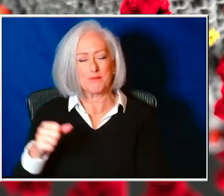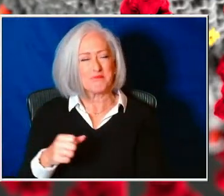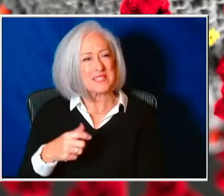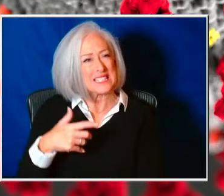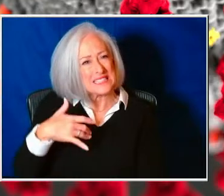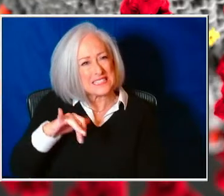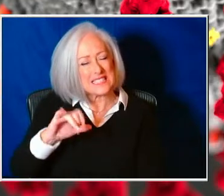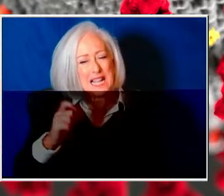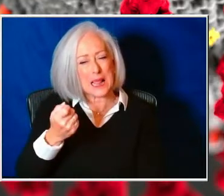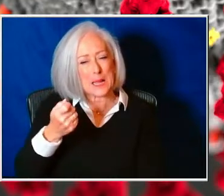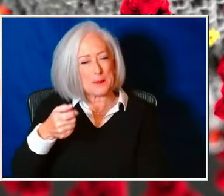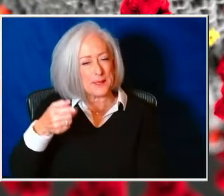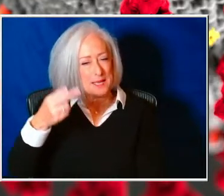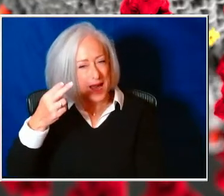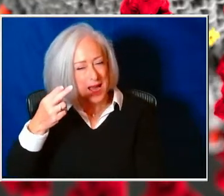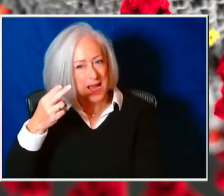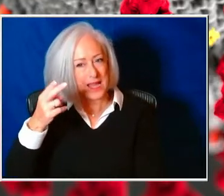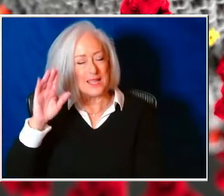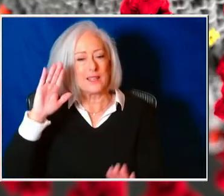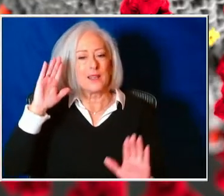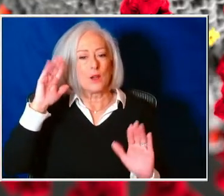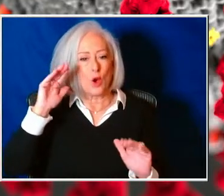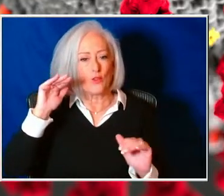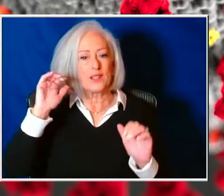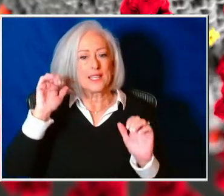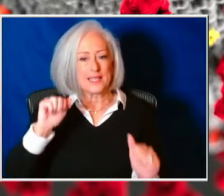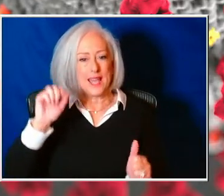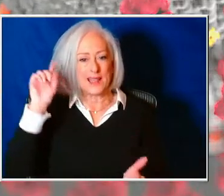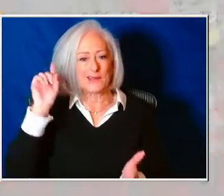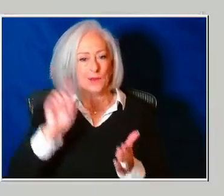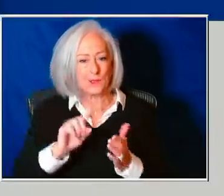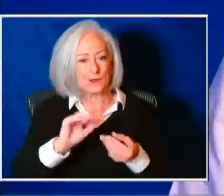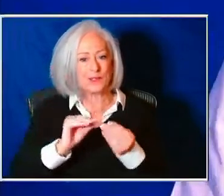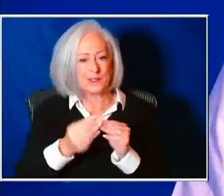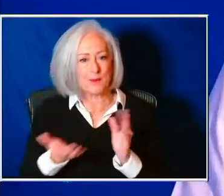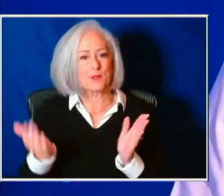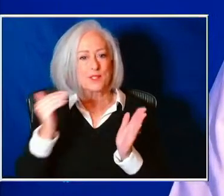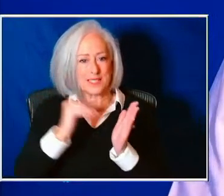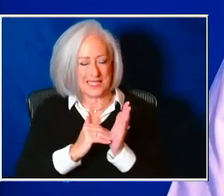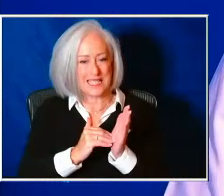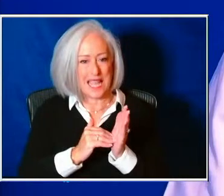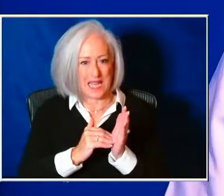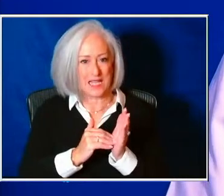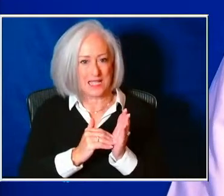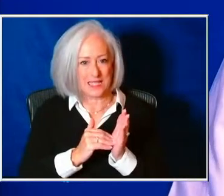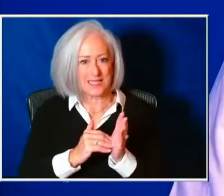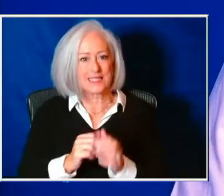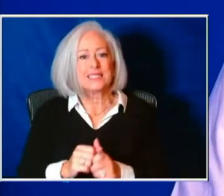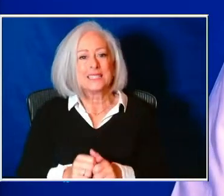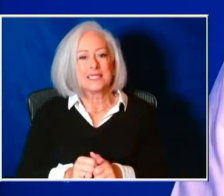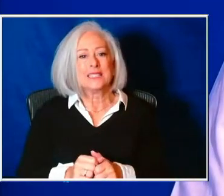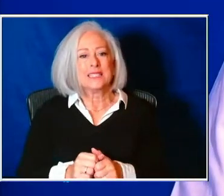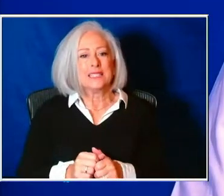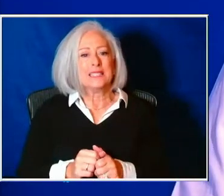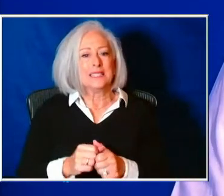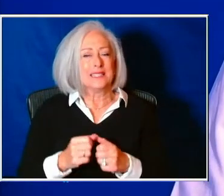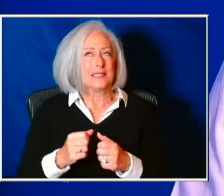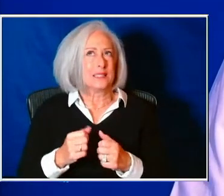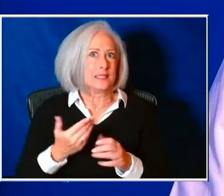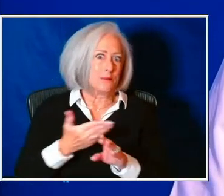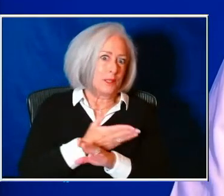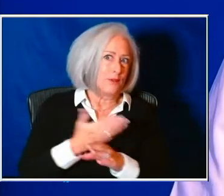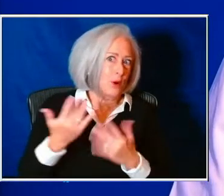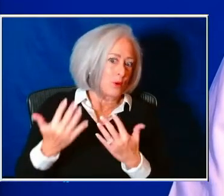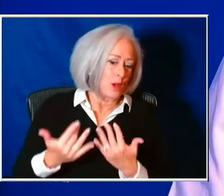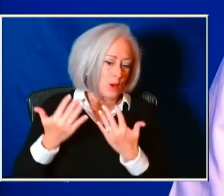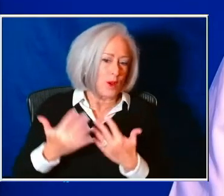we can go down again soon and waiting for this possible surge with influenza